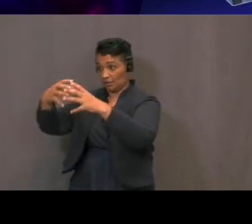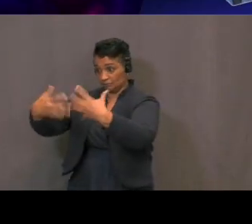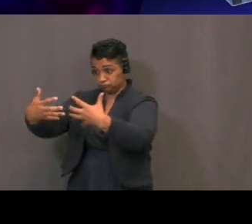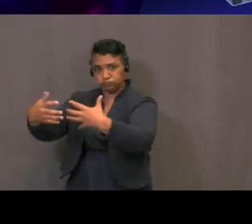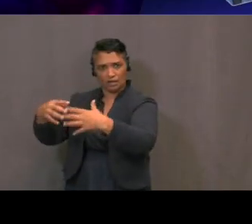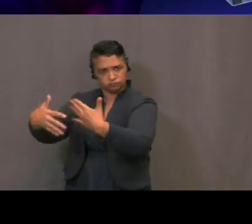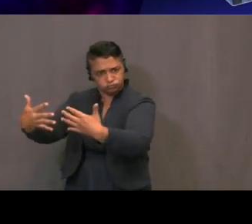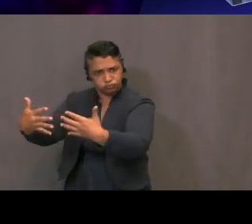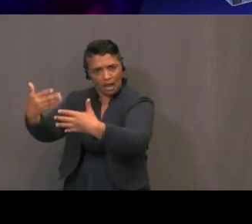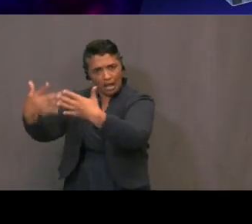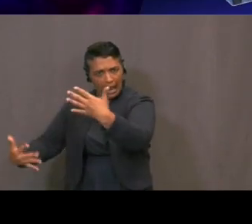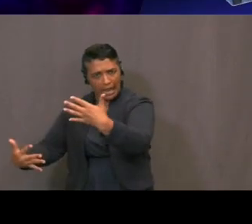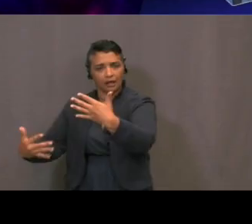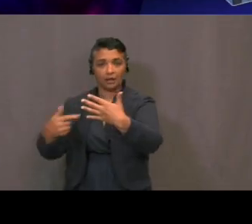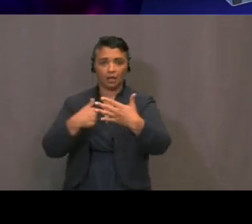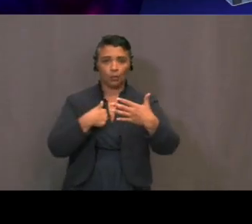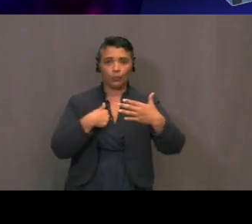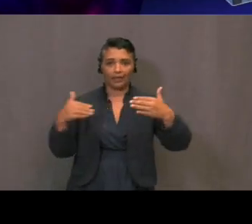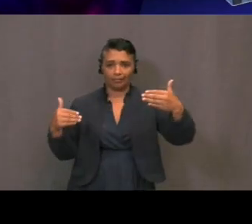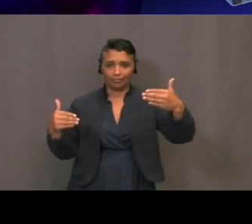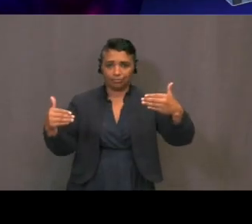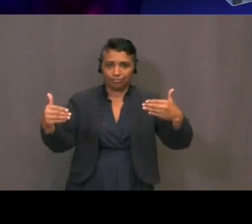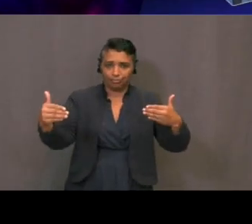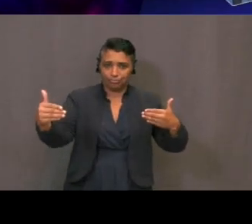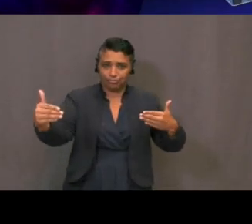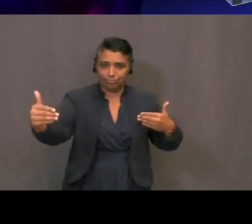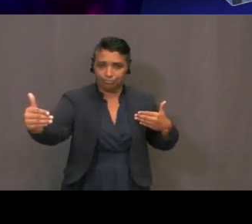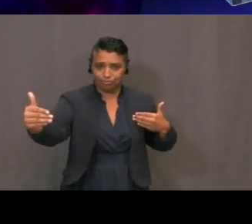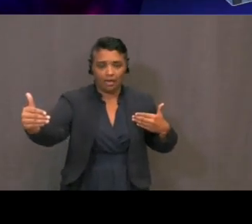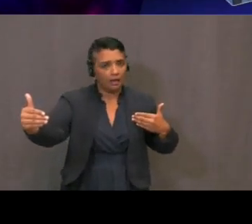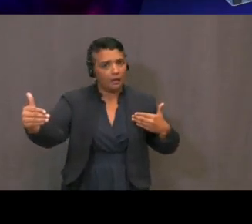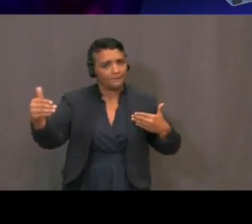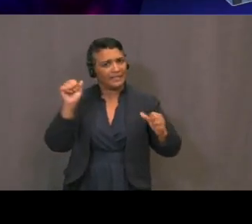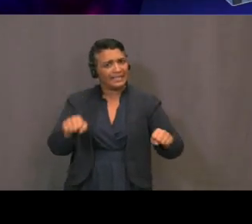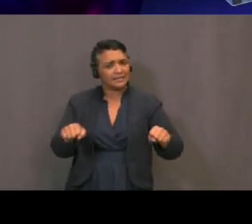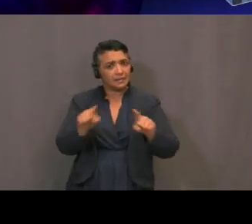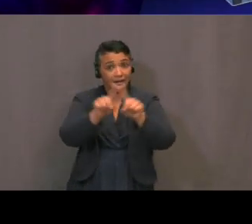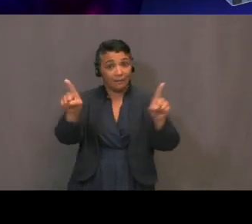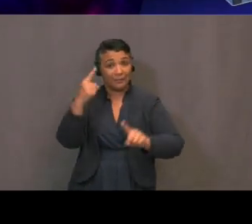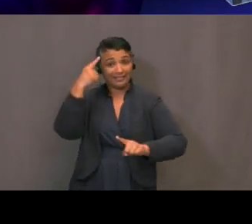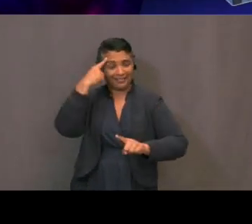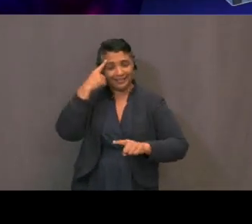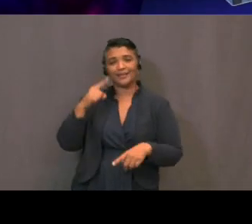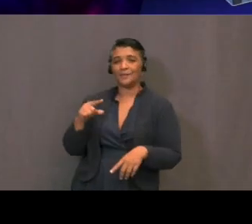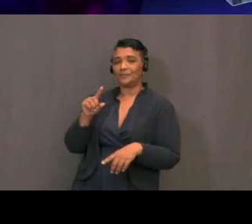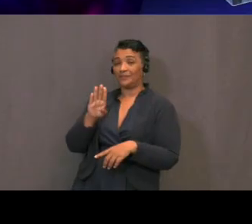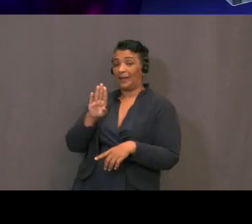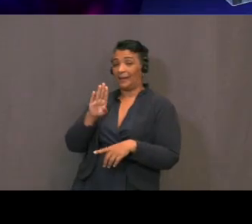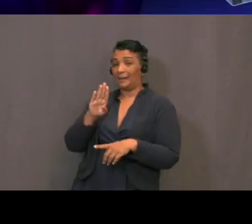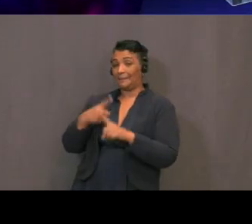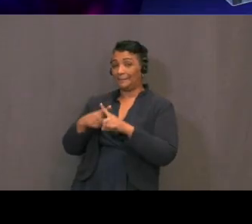lot slower and we will not be able to compete with the machines. But if we go back to someone like Karen Blixen and